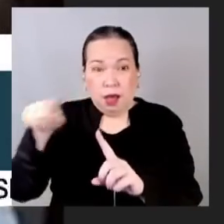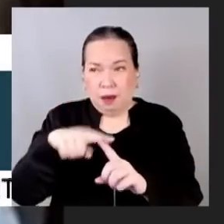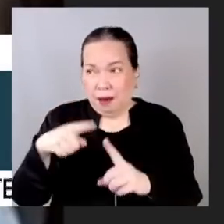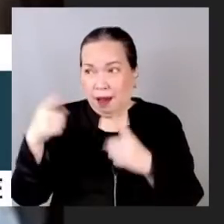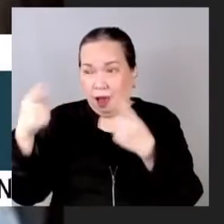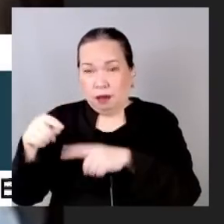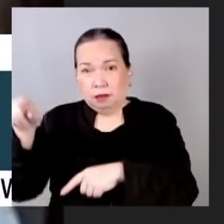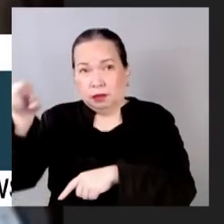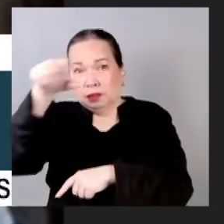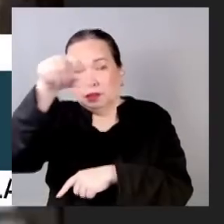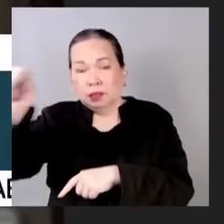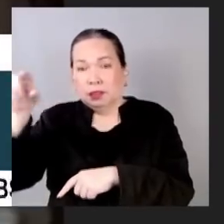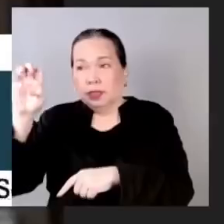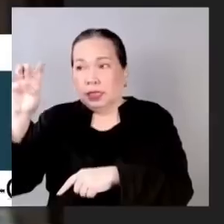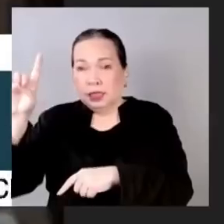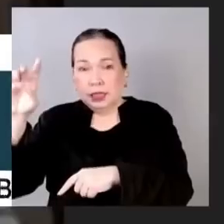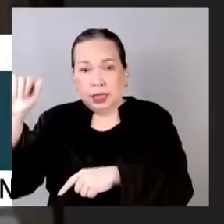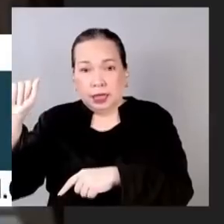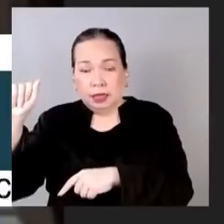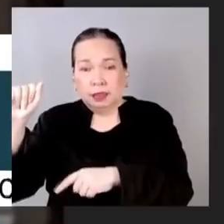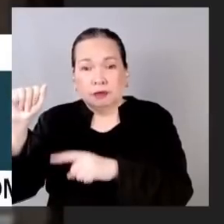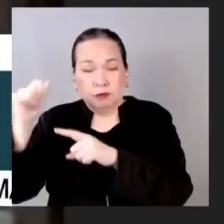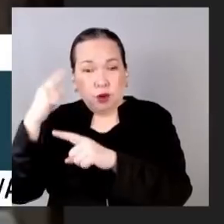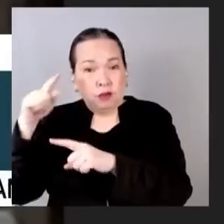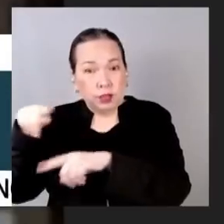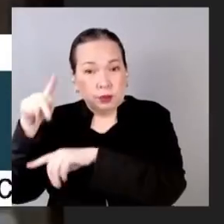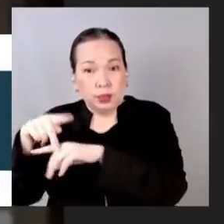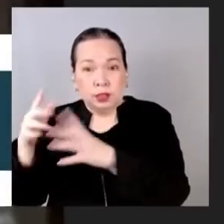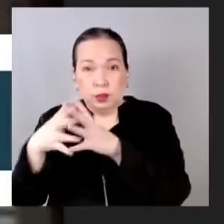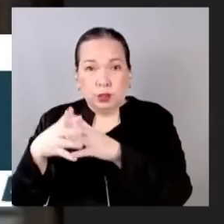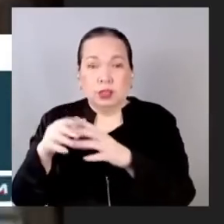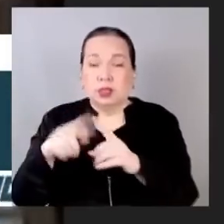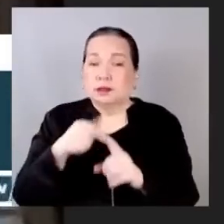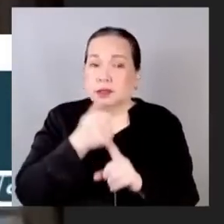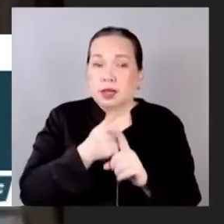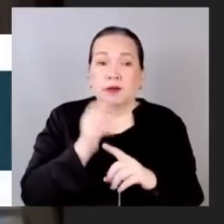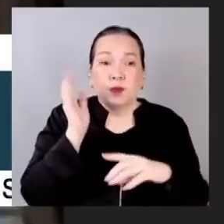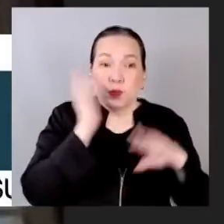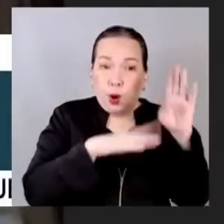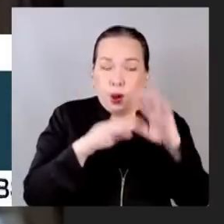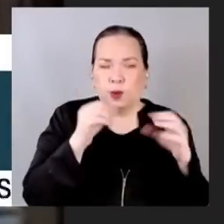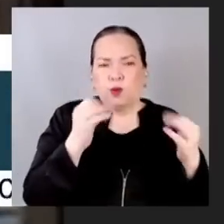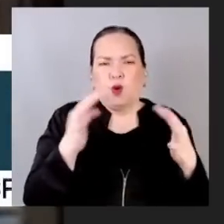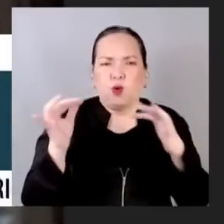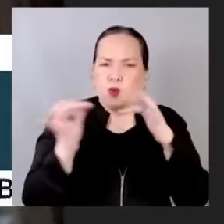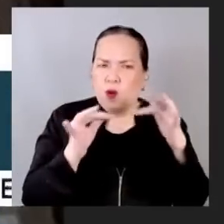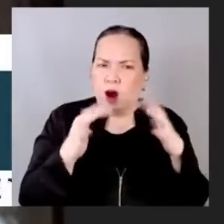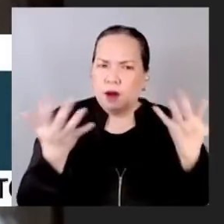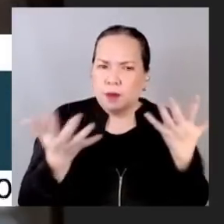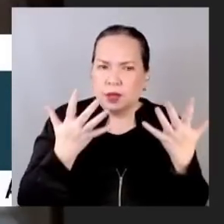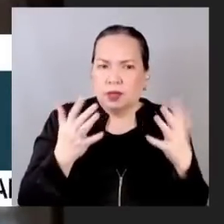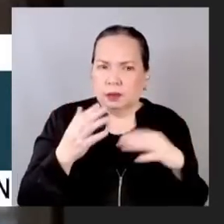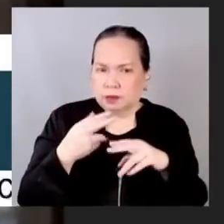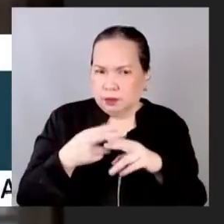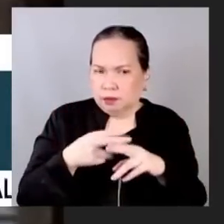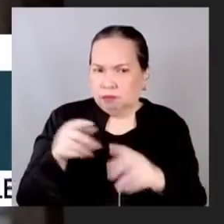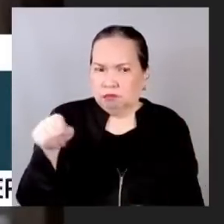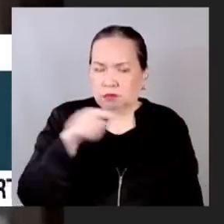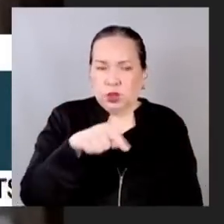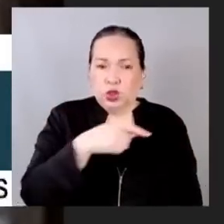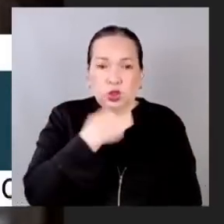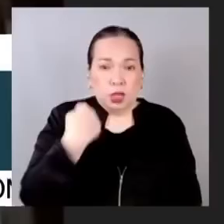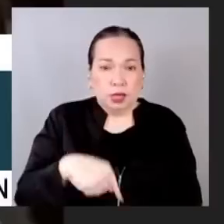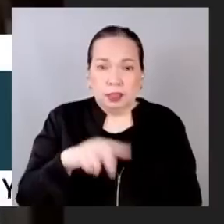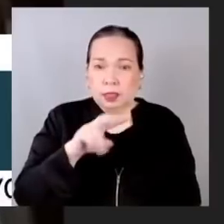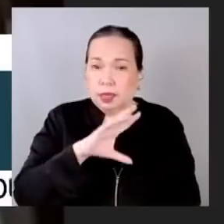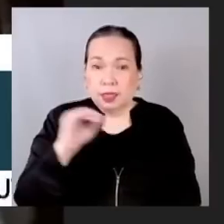and the Philippines. If there is a problem, let's say a war or a conflict between China and